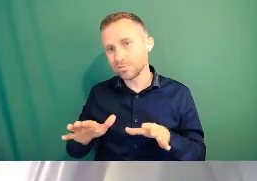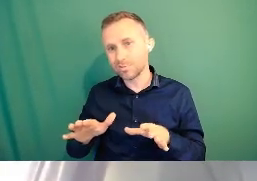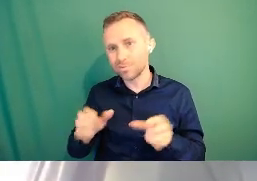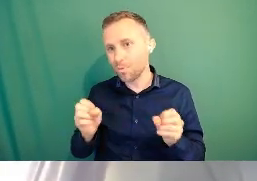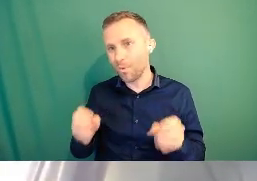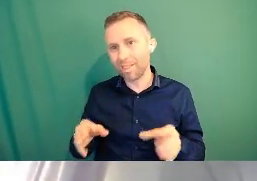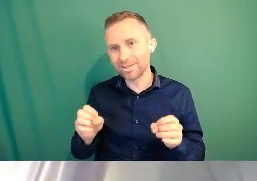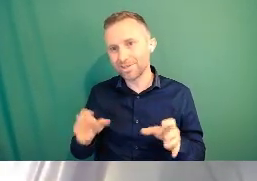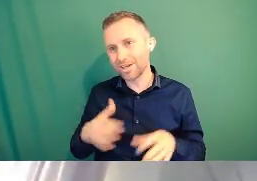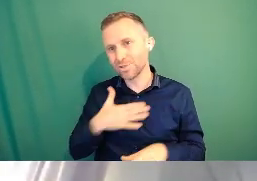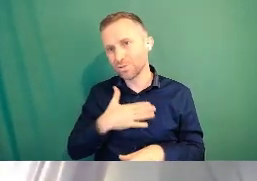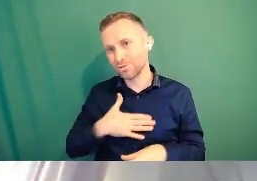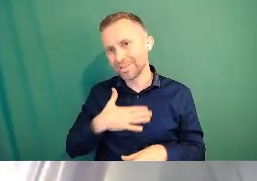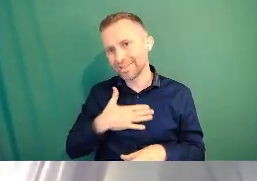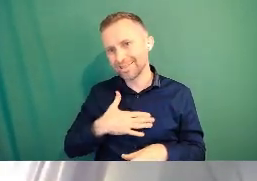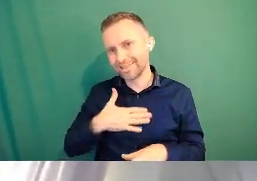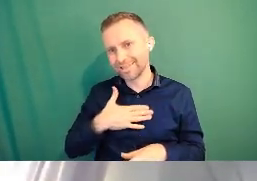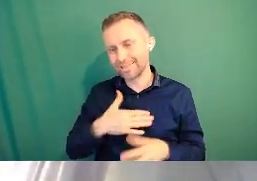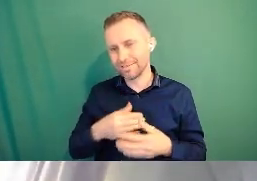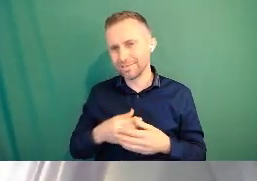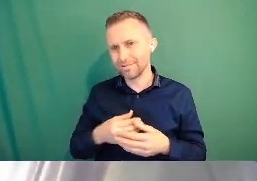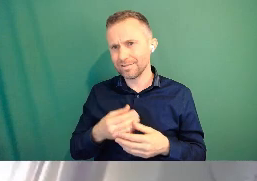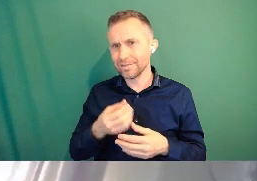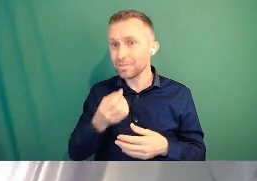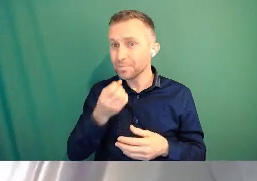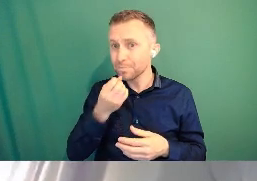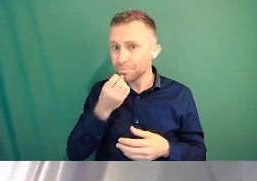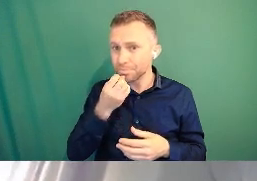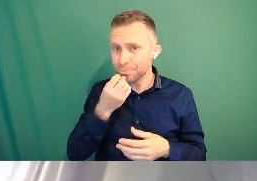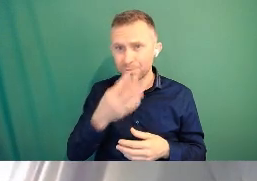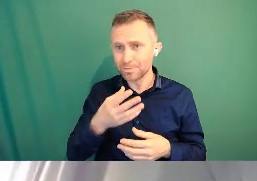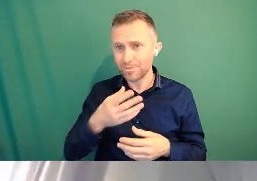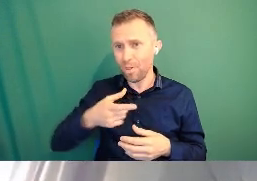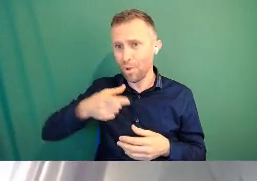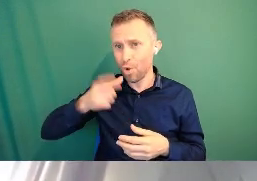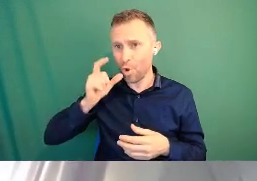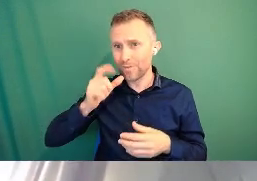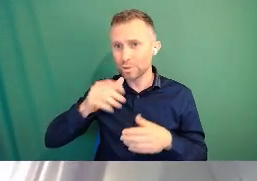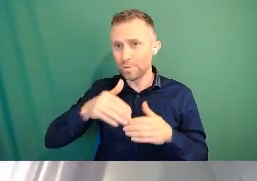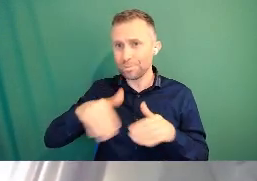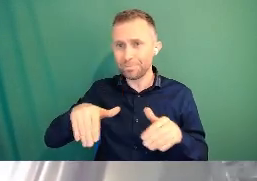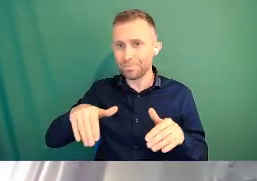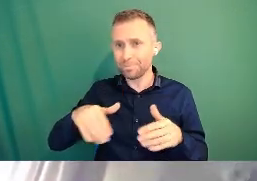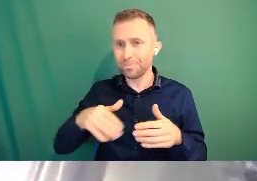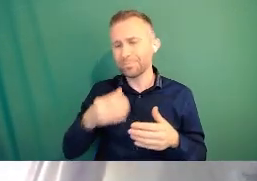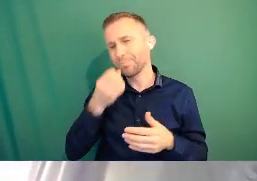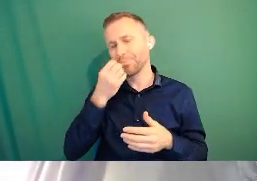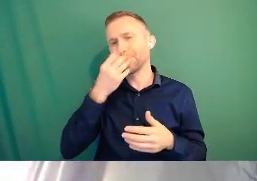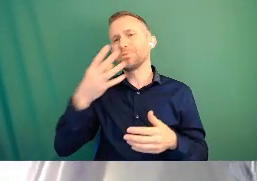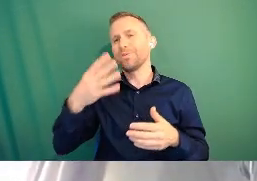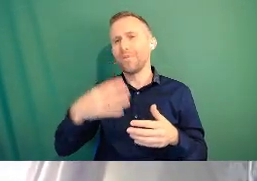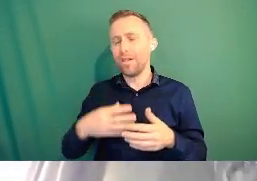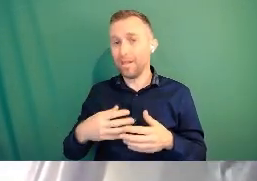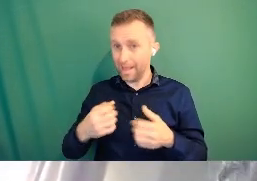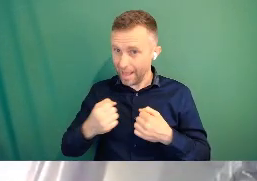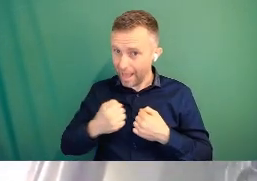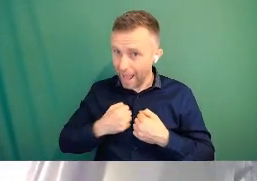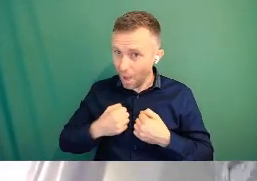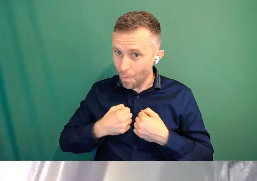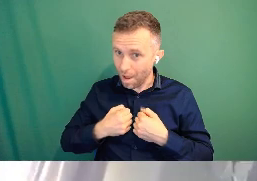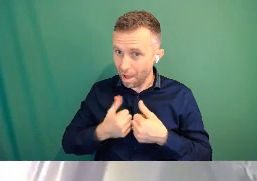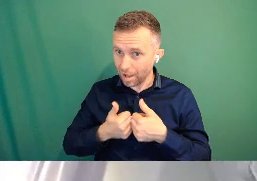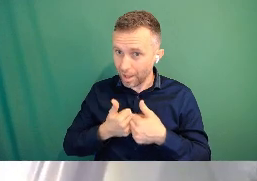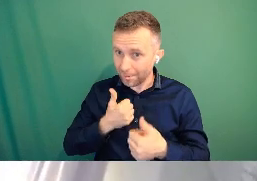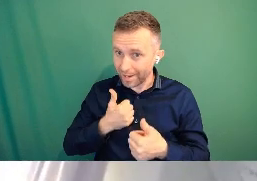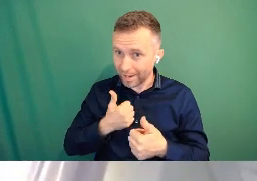than welcome to, and it's very, very lovely in there. It's a third party company that run it at the